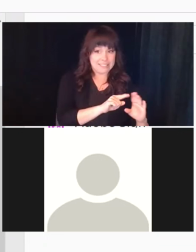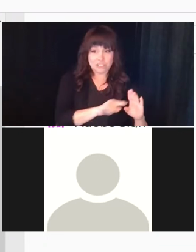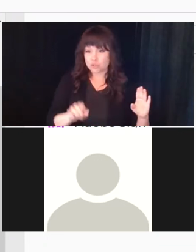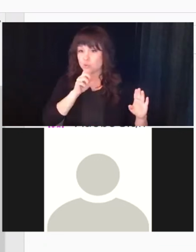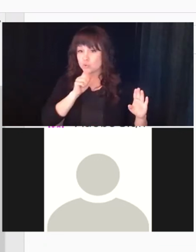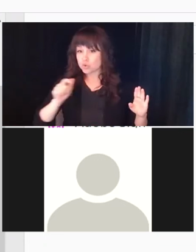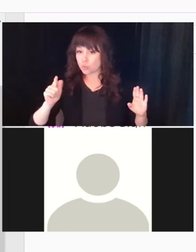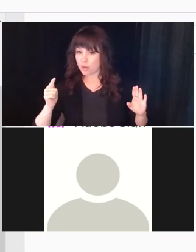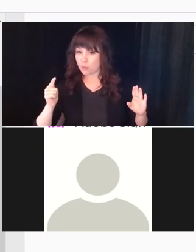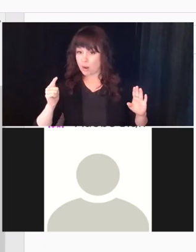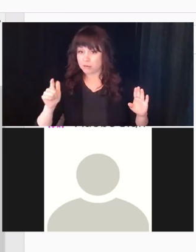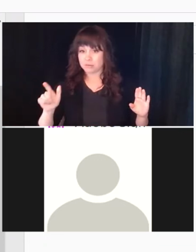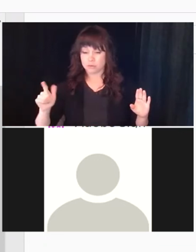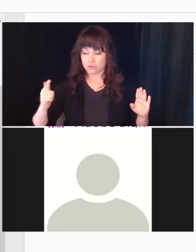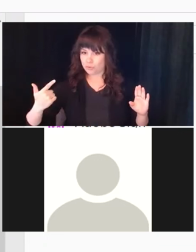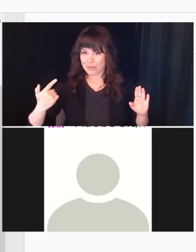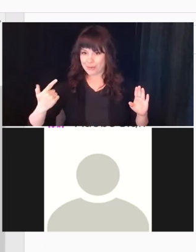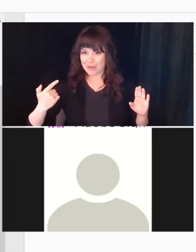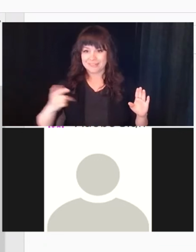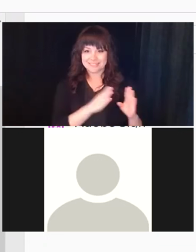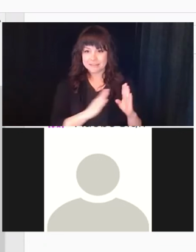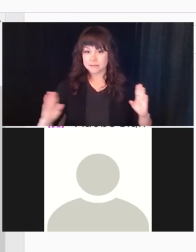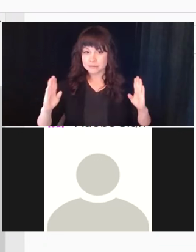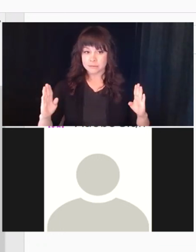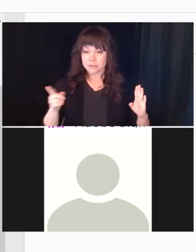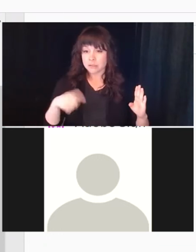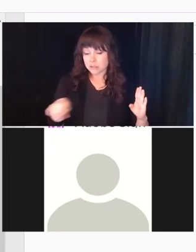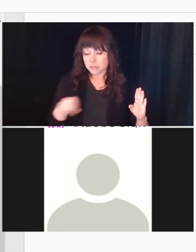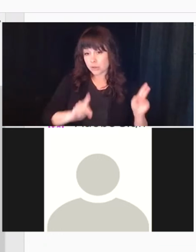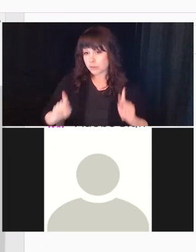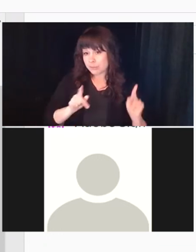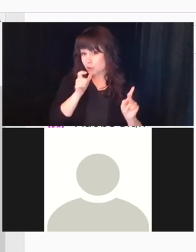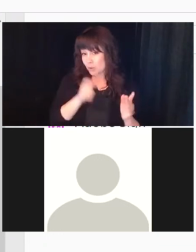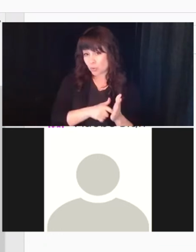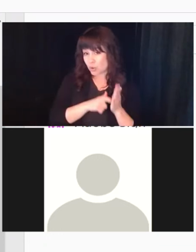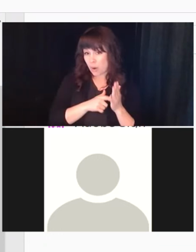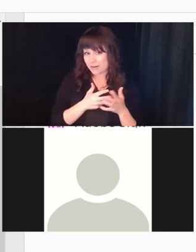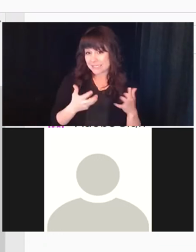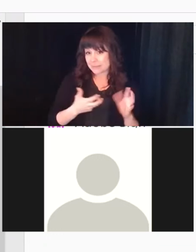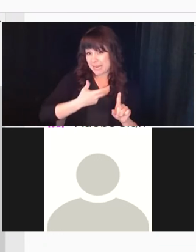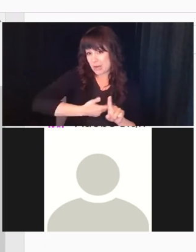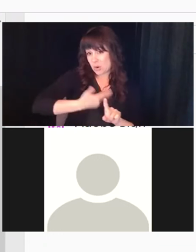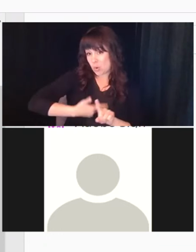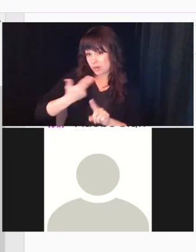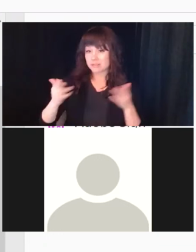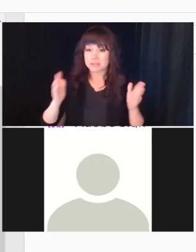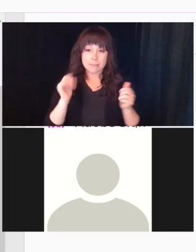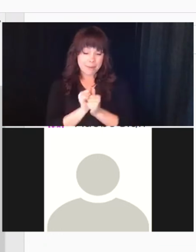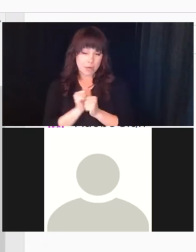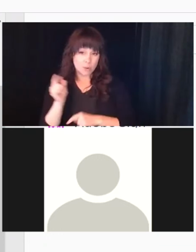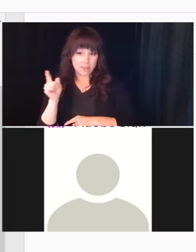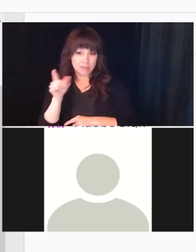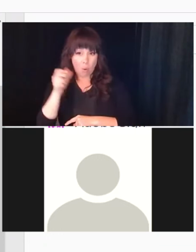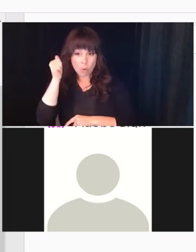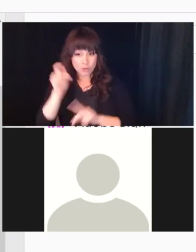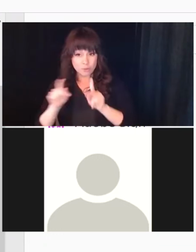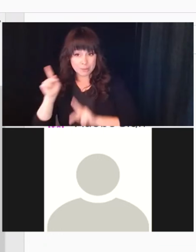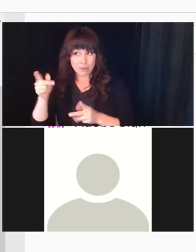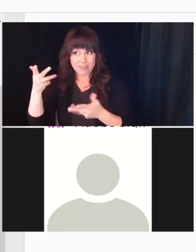eligibility for benefits, those folks aren't going to need as many quarters as somebody that's older might need. But they do have to